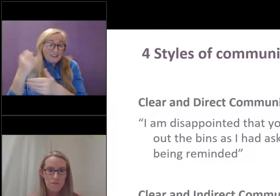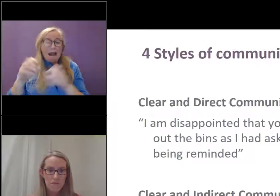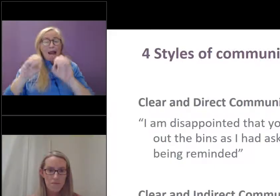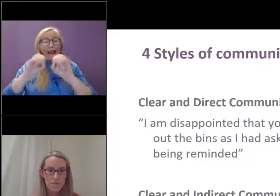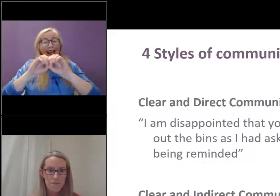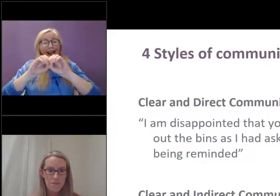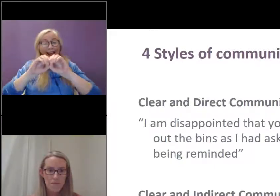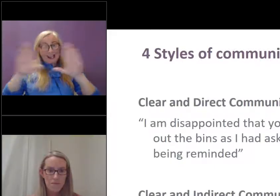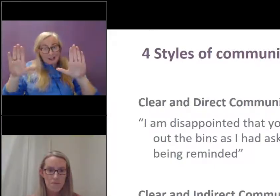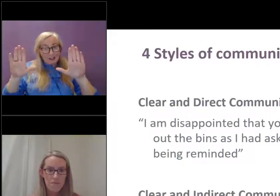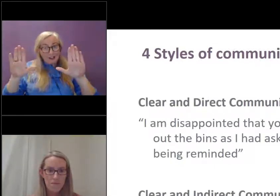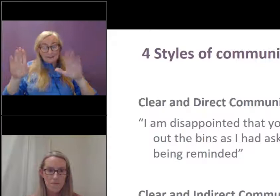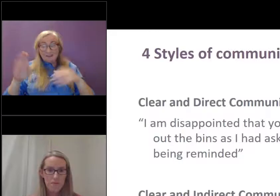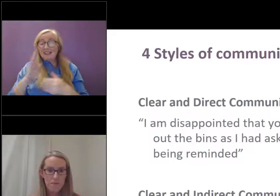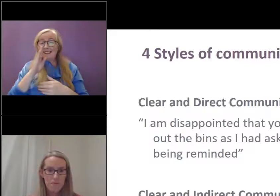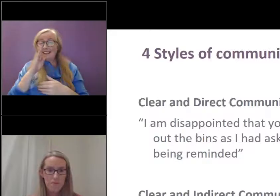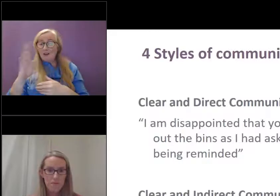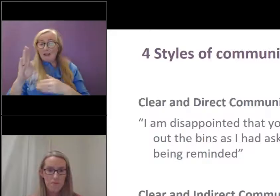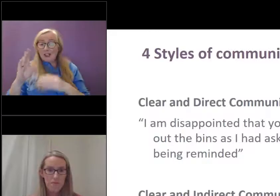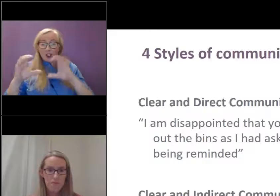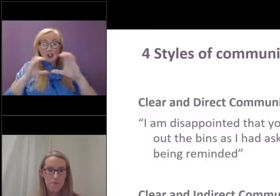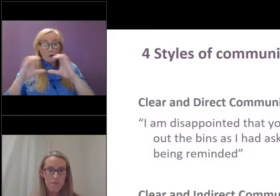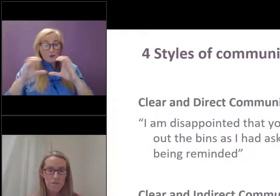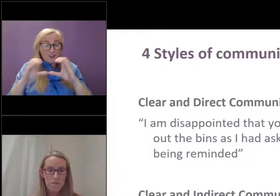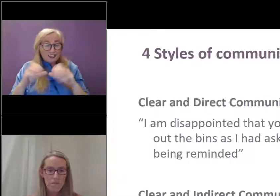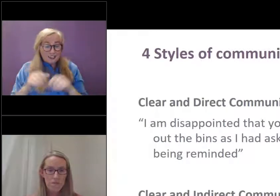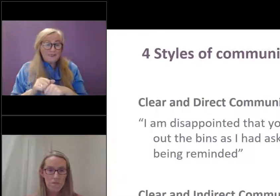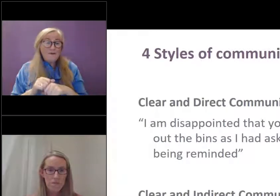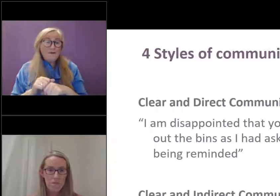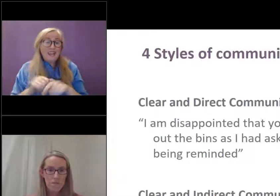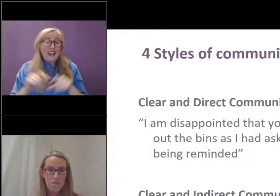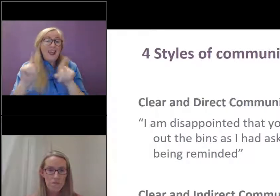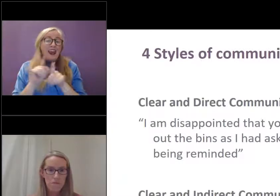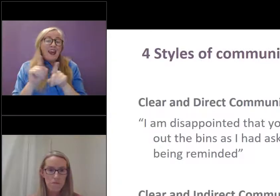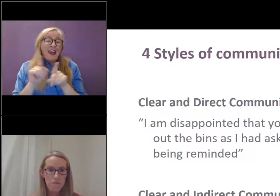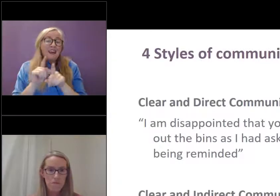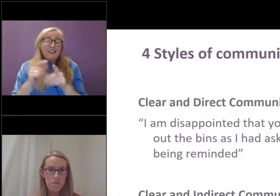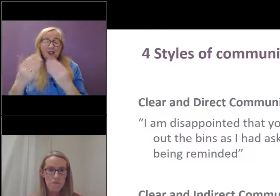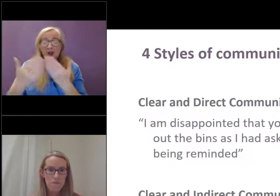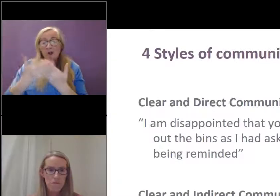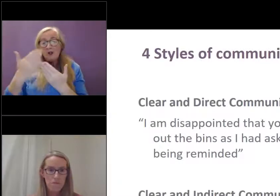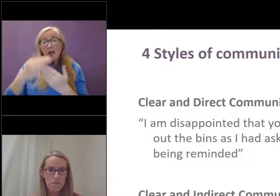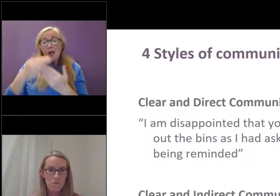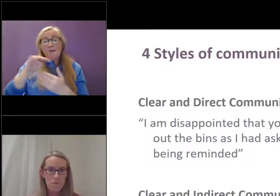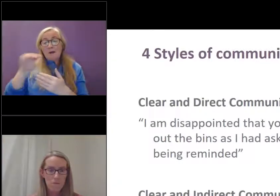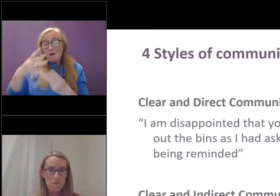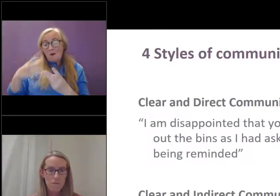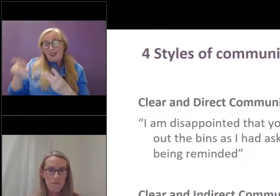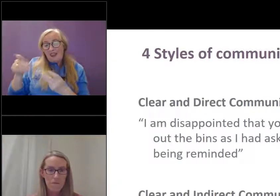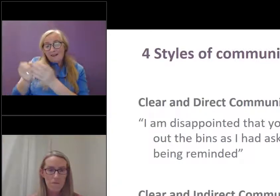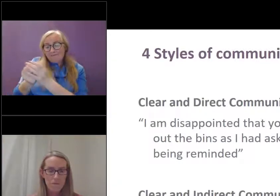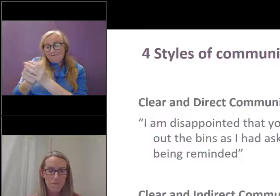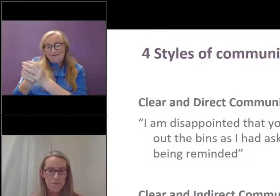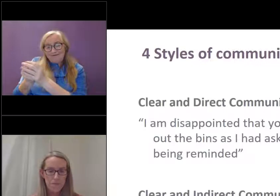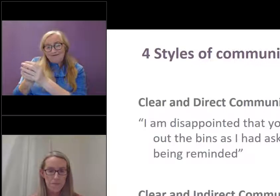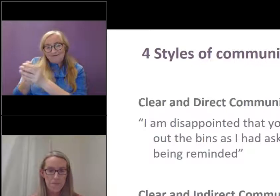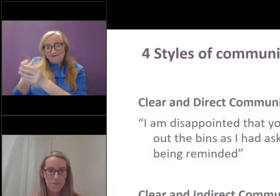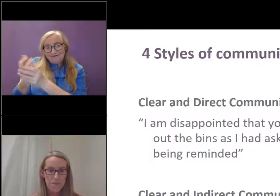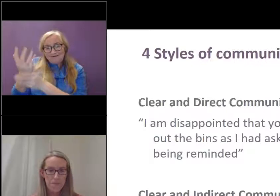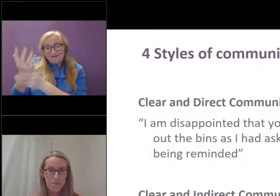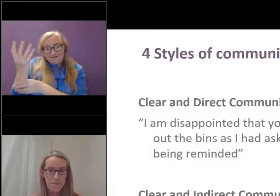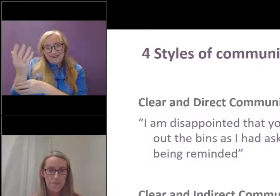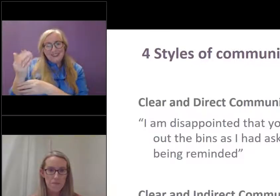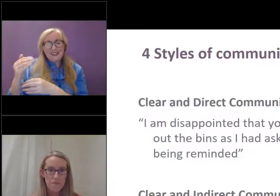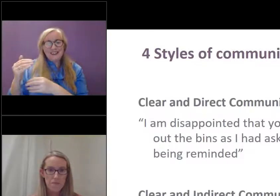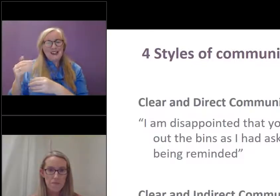direct communication. As Jill talks about, when some young people are in the developmental stage, sometimes they maybe won't